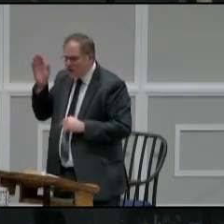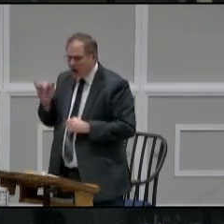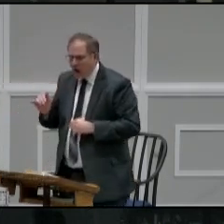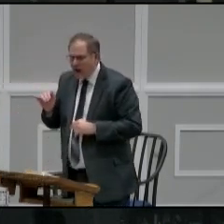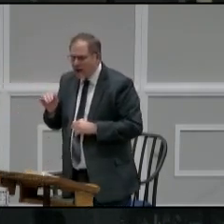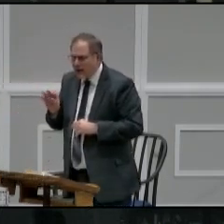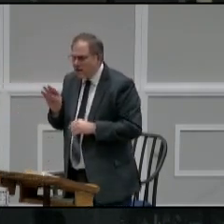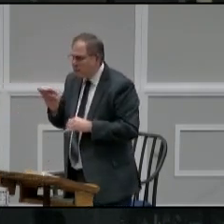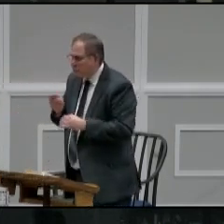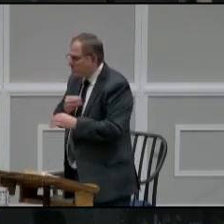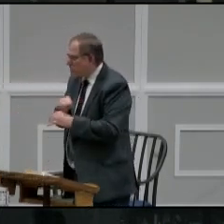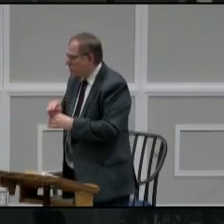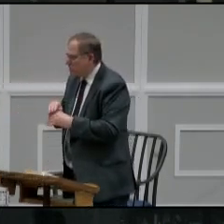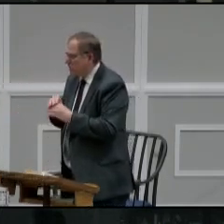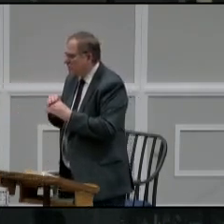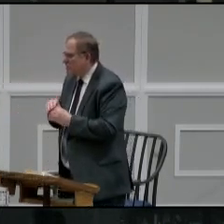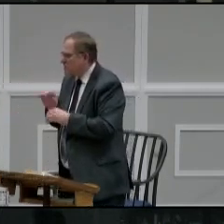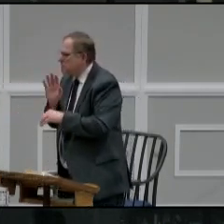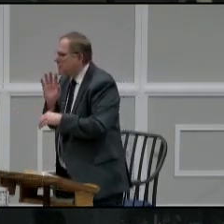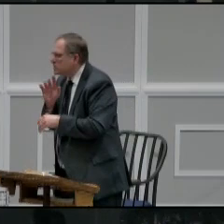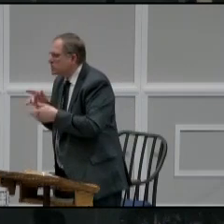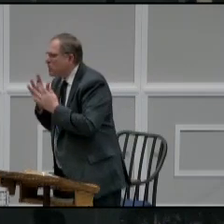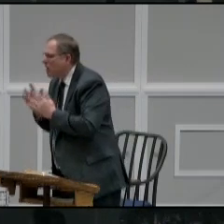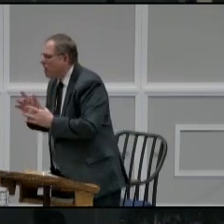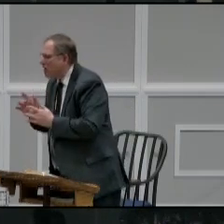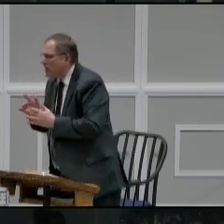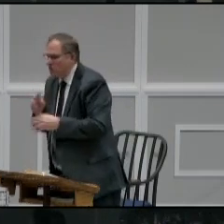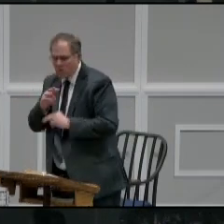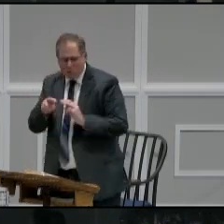world's music gets you in your flesh.